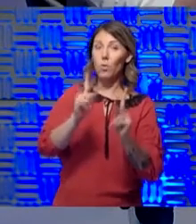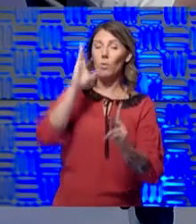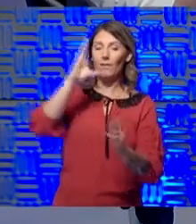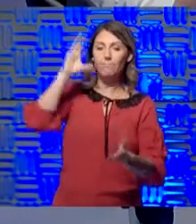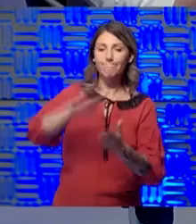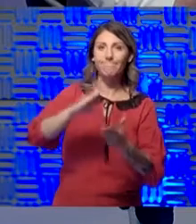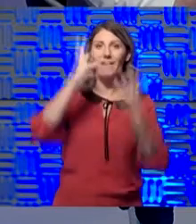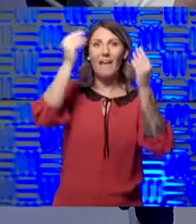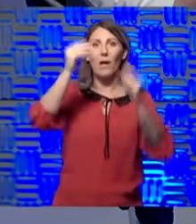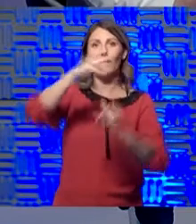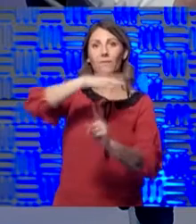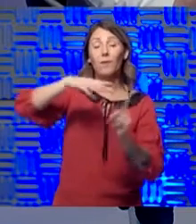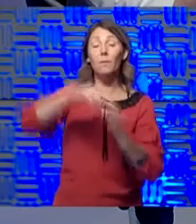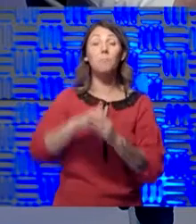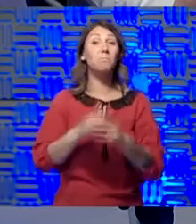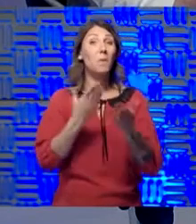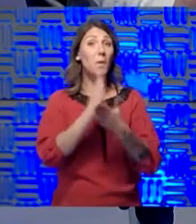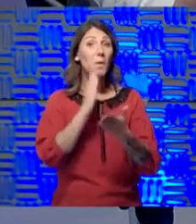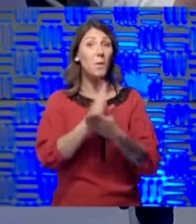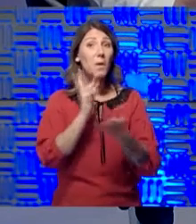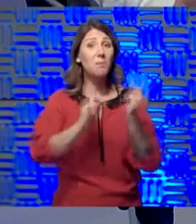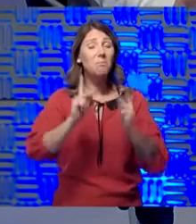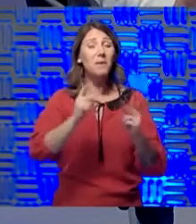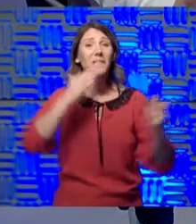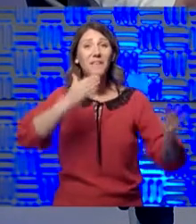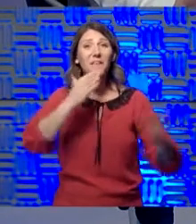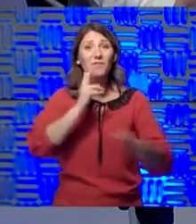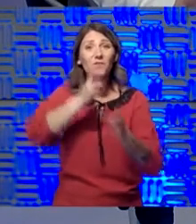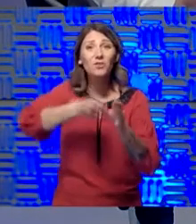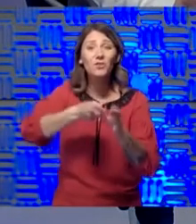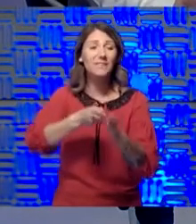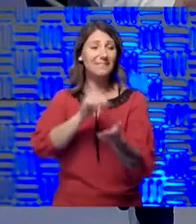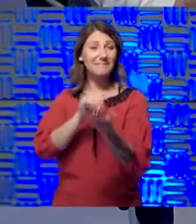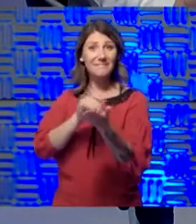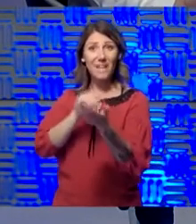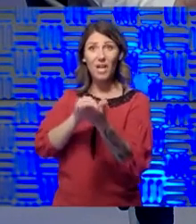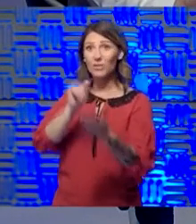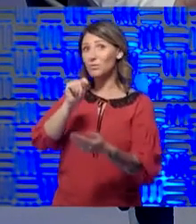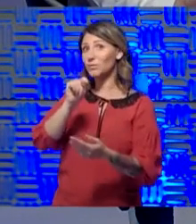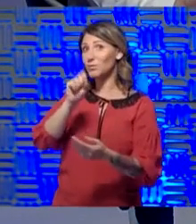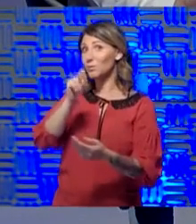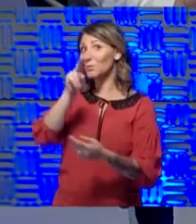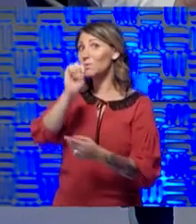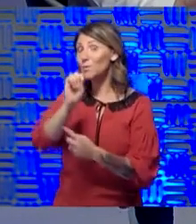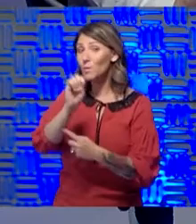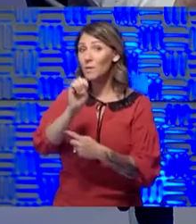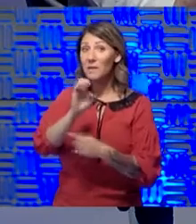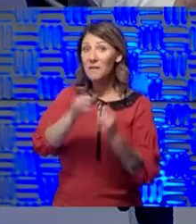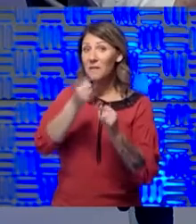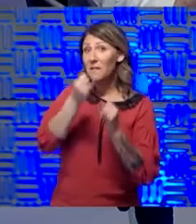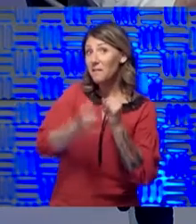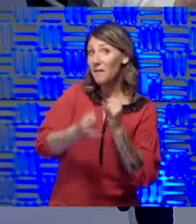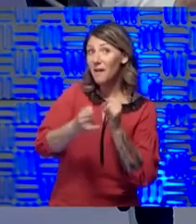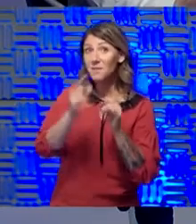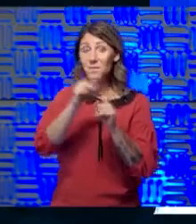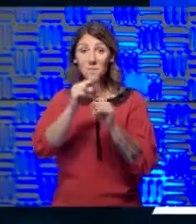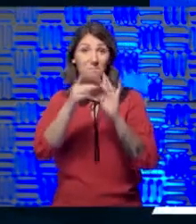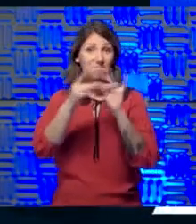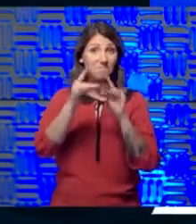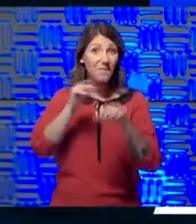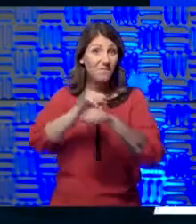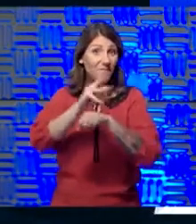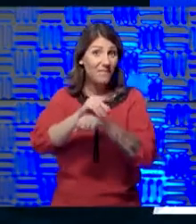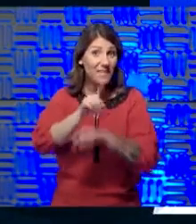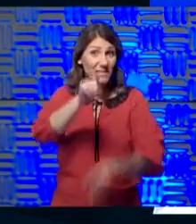All right. Well, folks, thank you very much for joining us. Dr. Sui, last words of wisdom for cancer patients and from